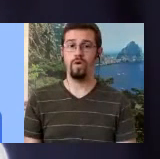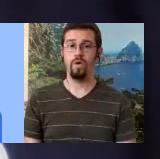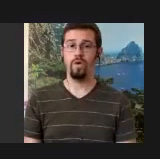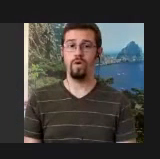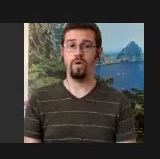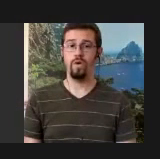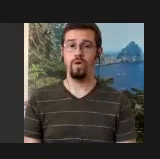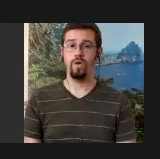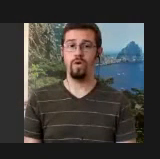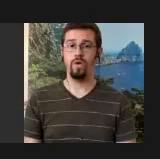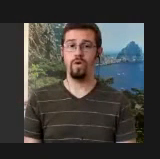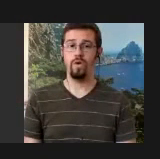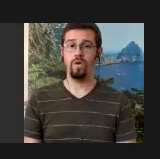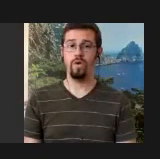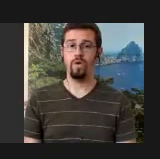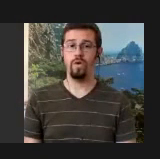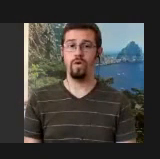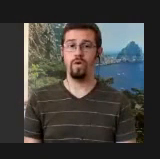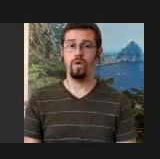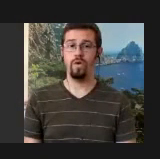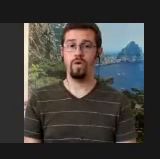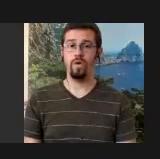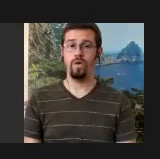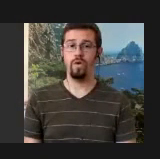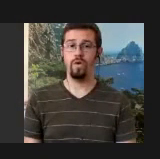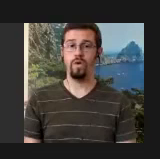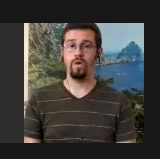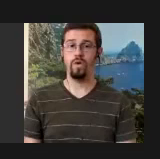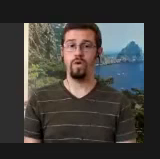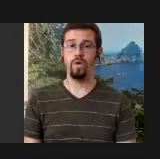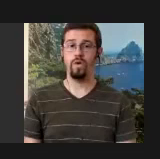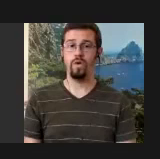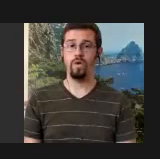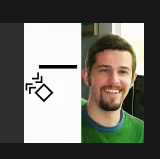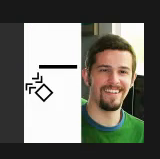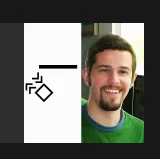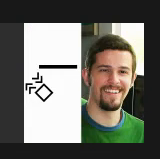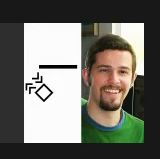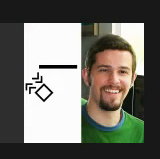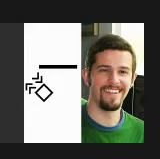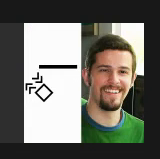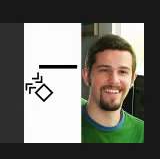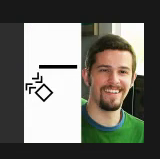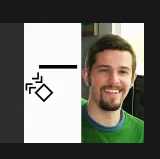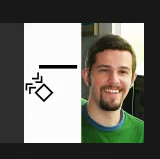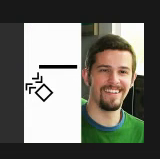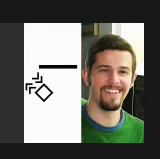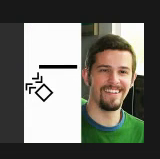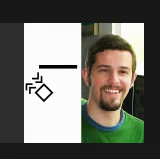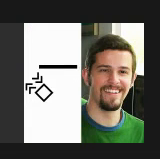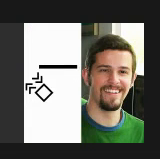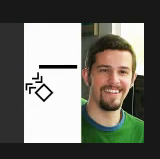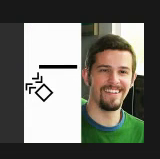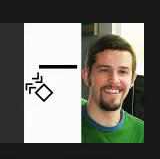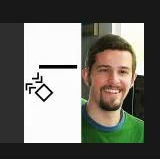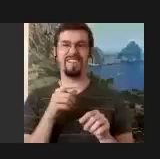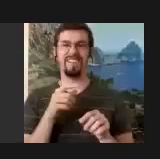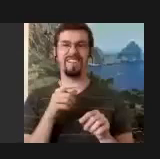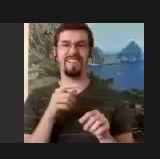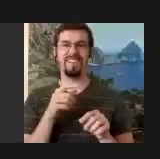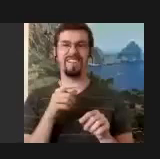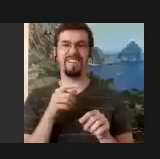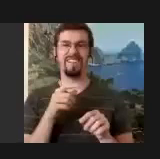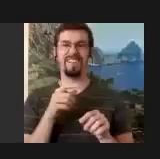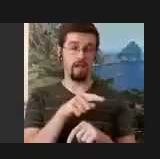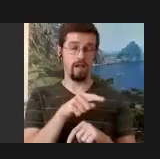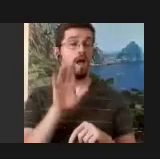moment. Maria, can you hear us? Yes, I can. Okay, darling. Well, I'm not seeing you. I think maybe your camera